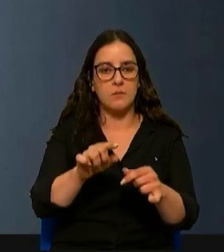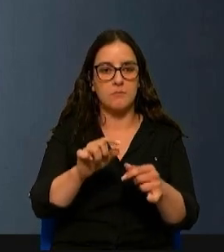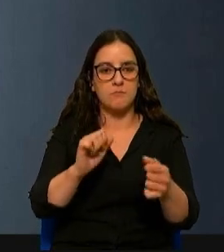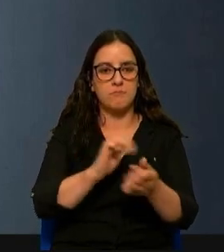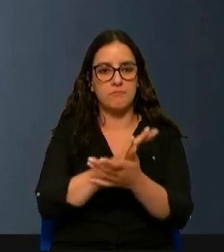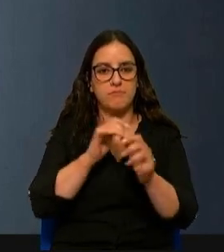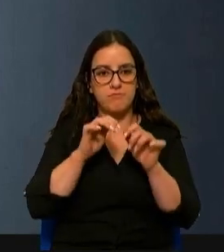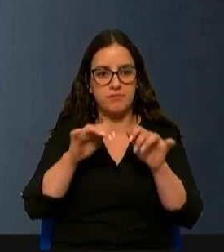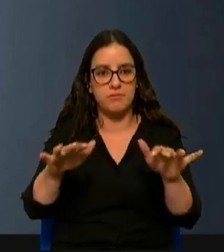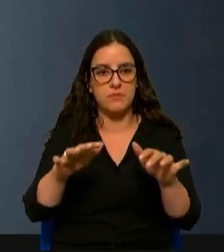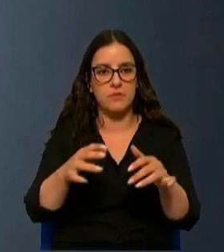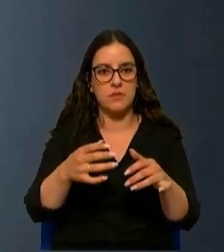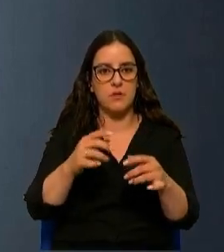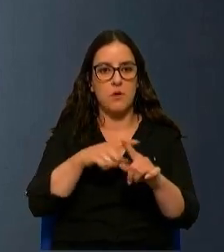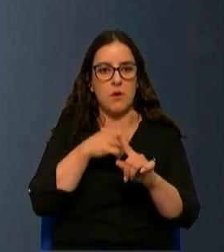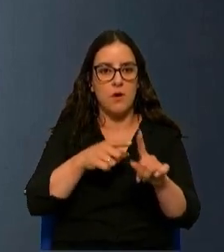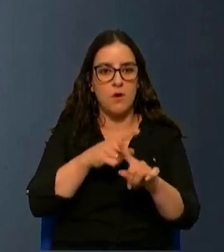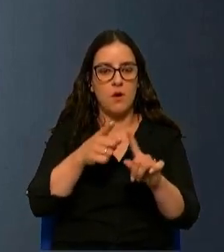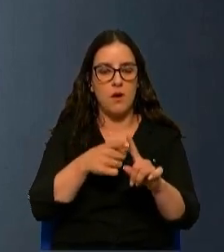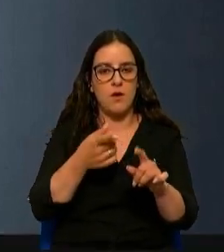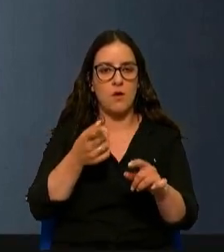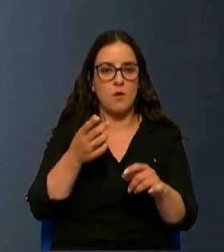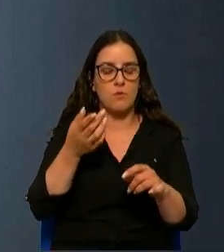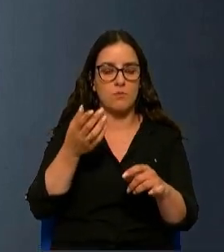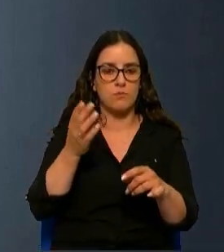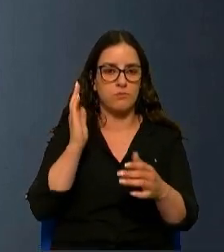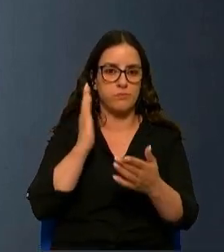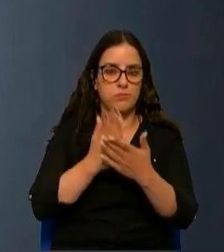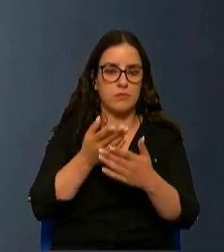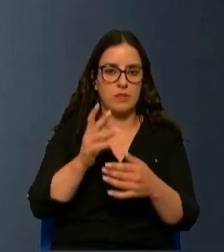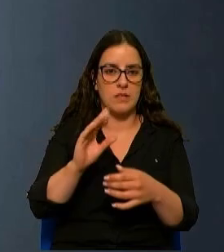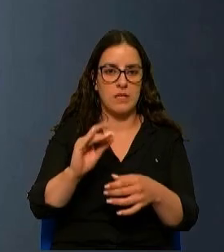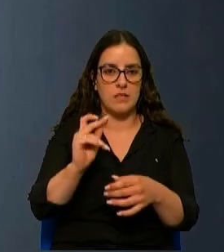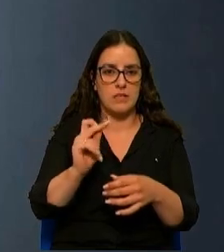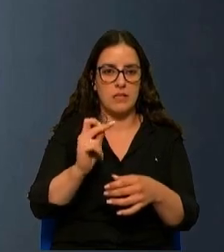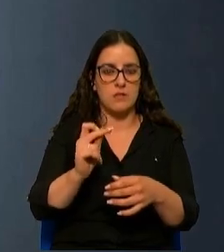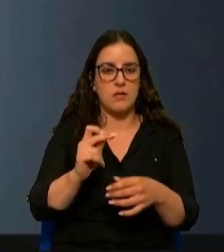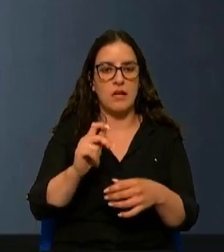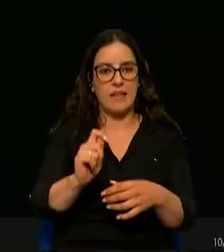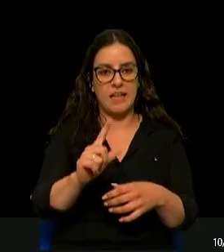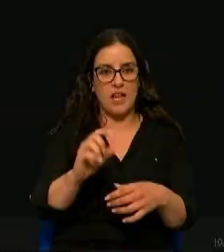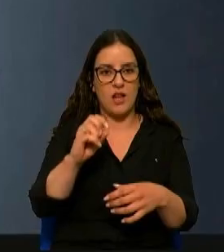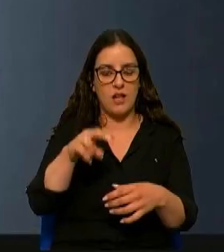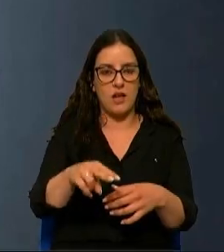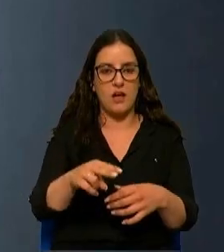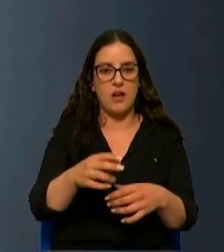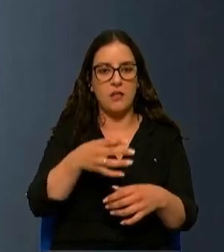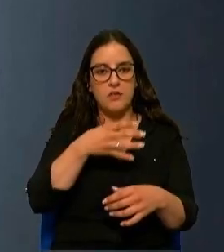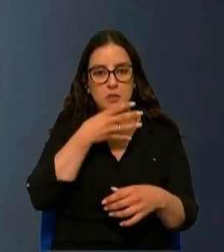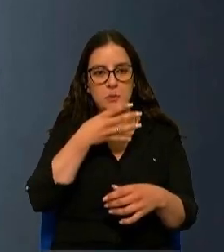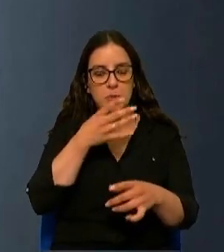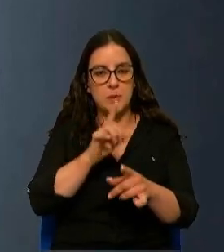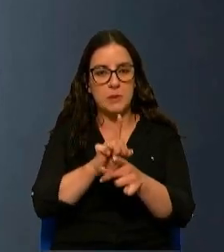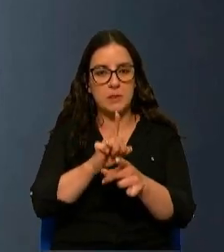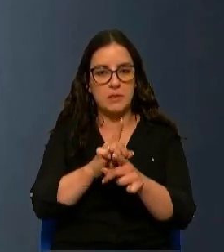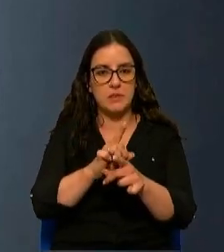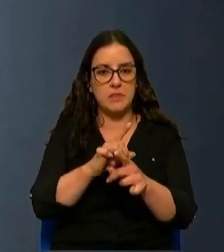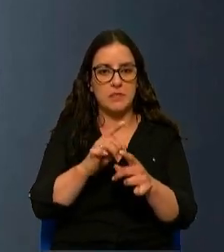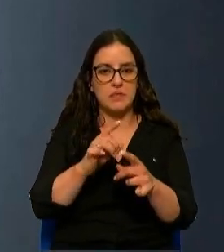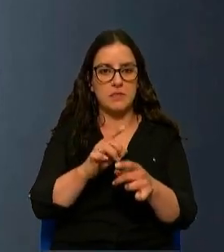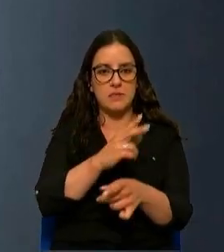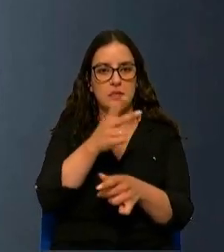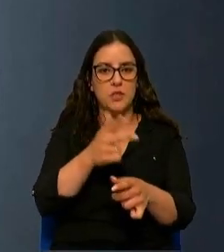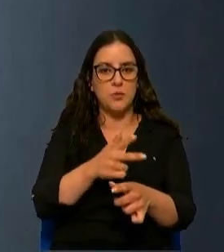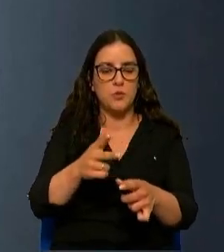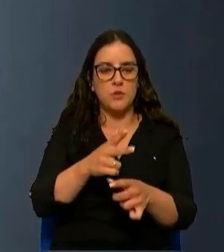year for the last 10 years, Elon Musk has made the same statement about full autonomous driving being just around the